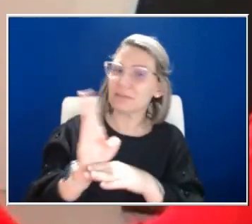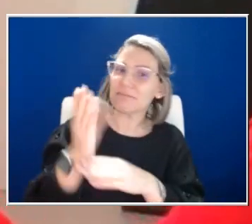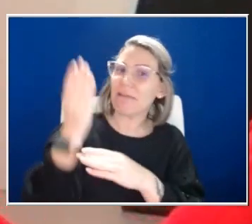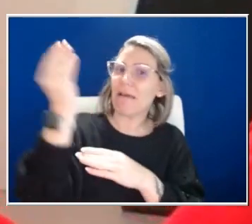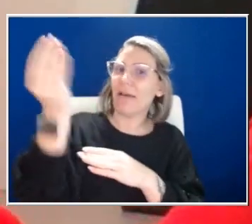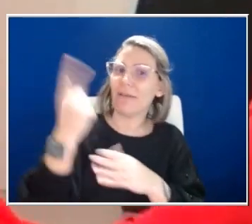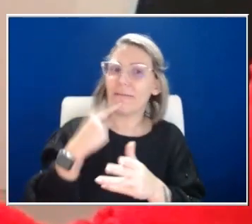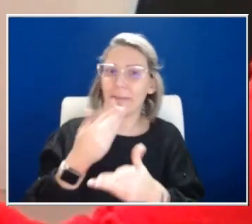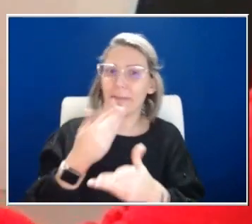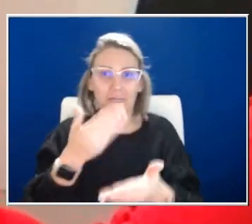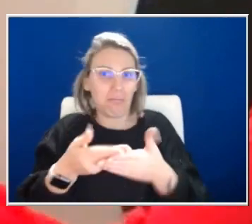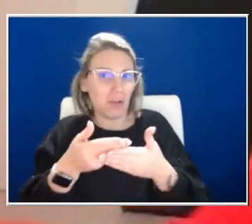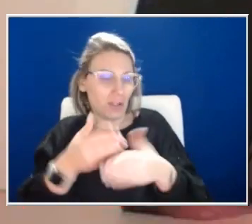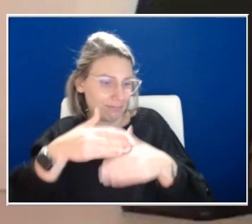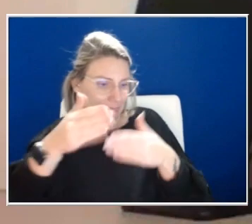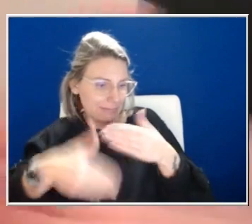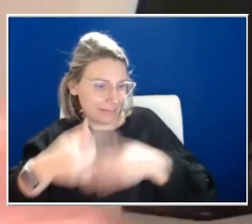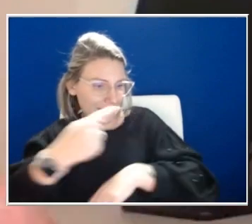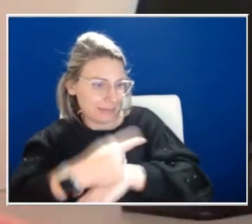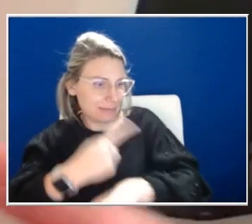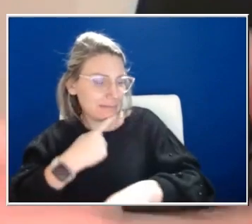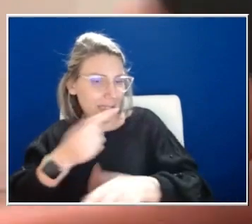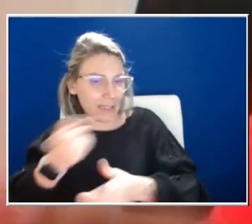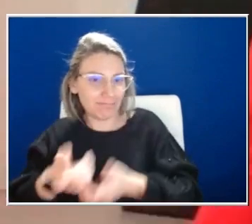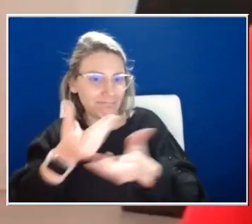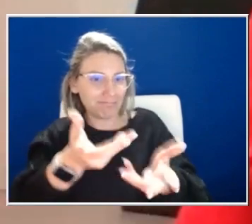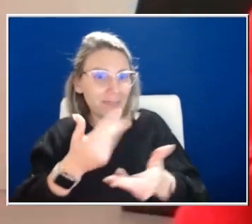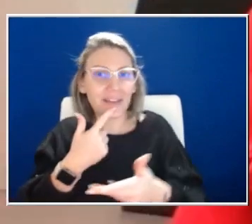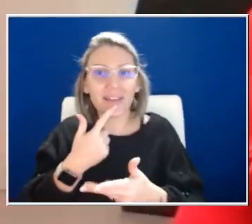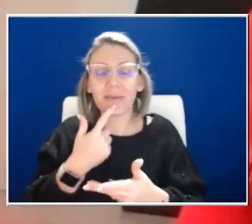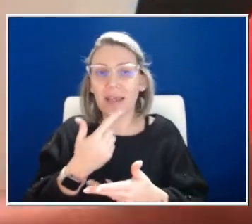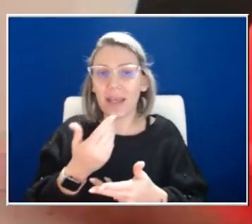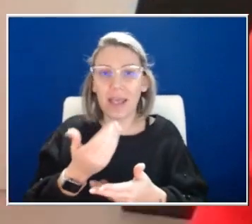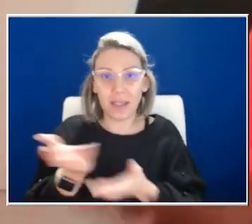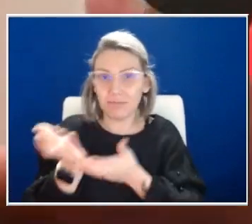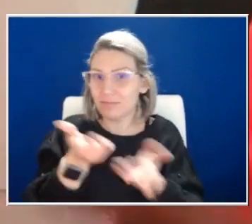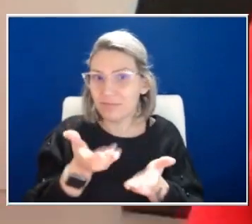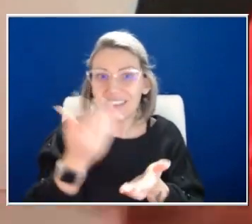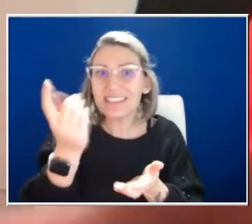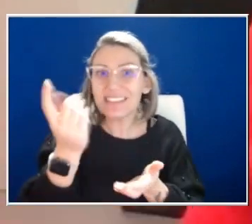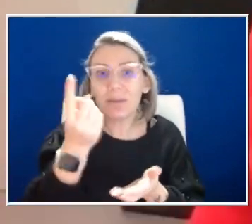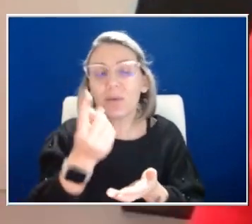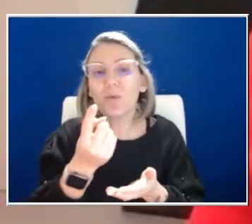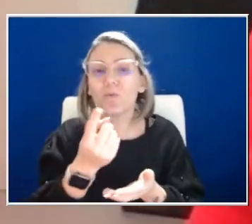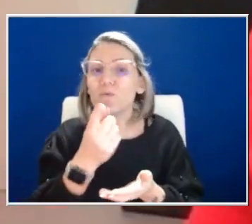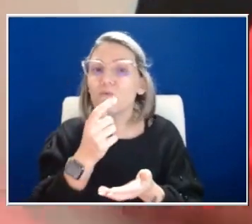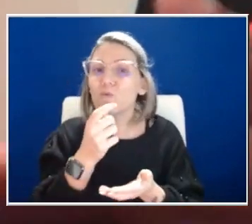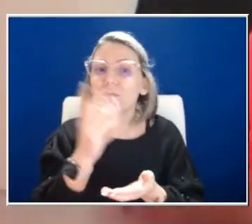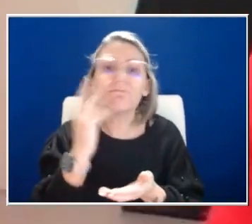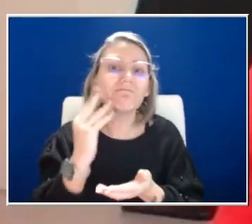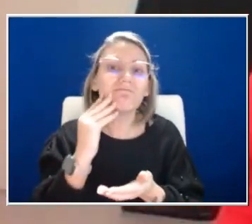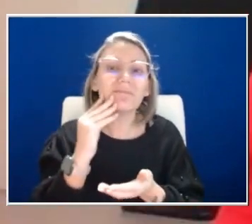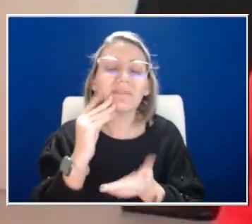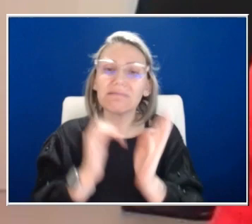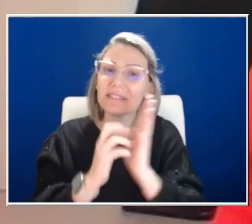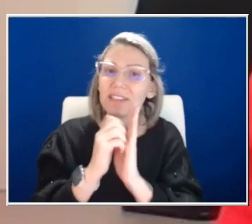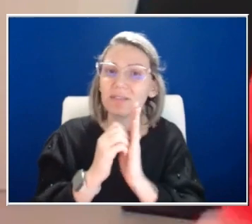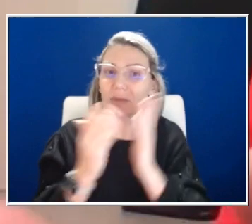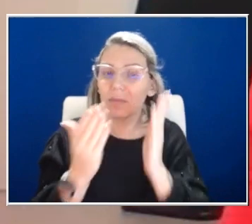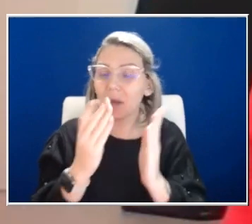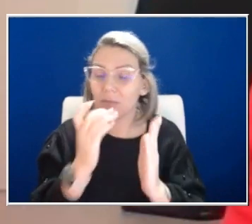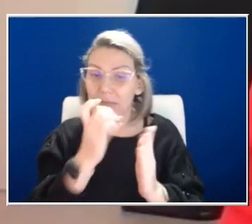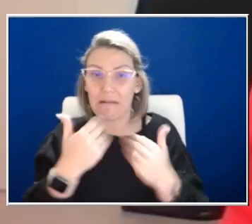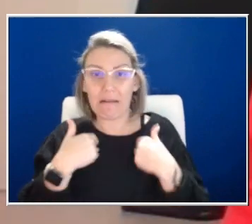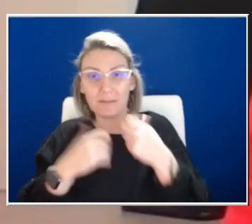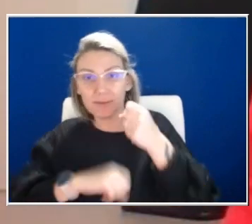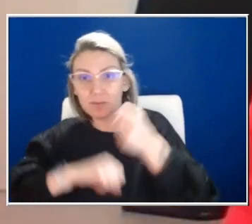good at the end of the day and I'll just give them to you. And we'll turn right around and just give them to someone who's going through cancer who may not have a support system